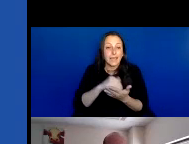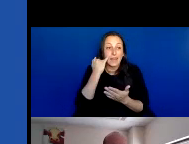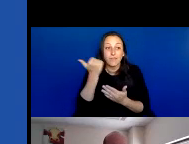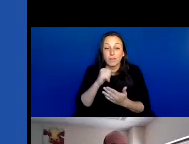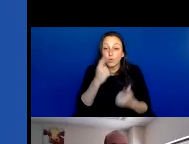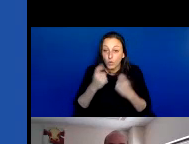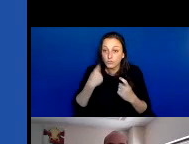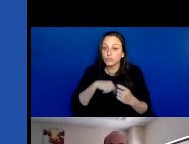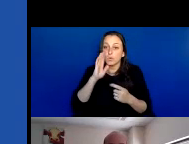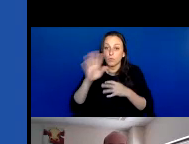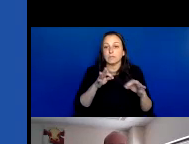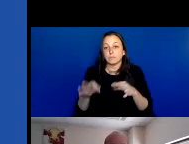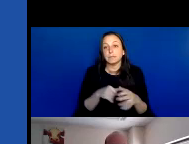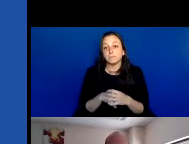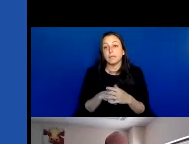they can go and get it.